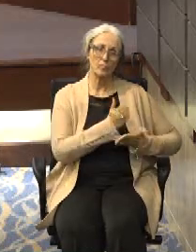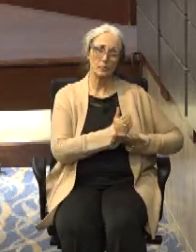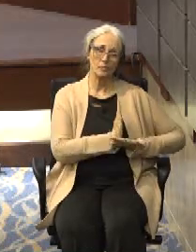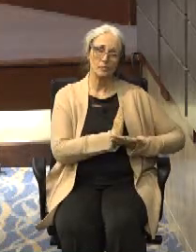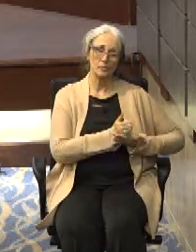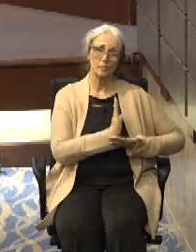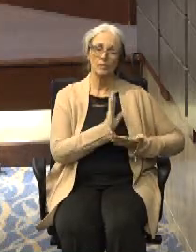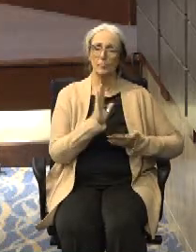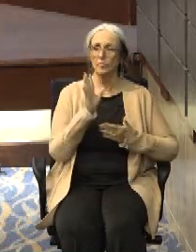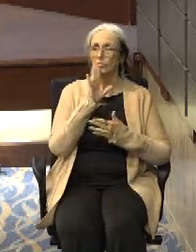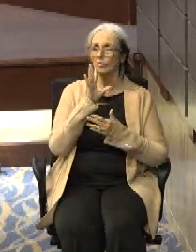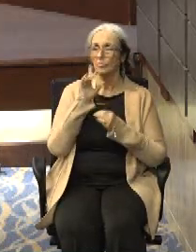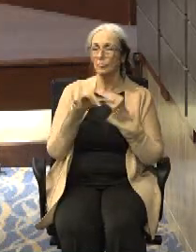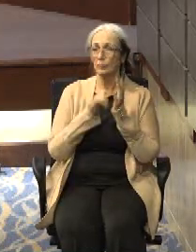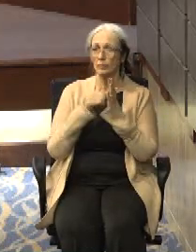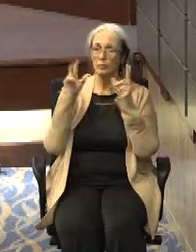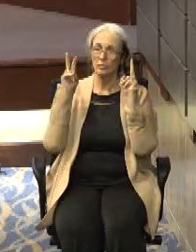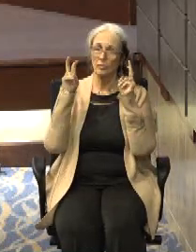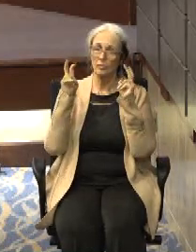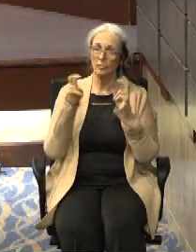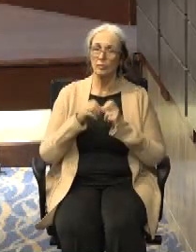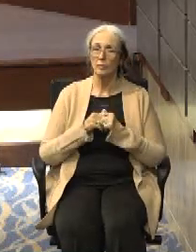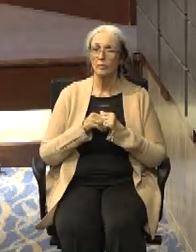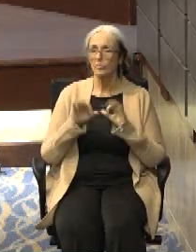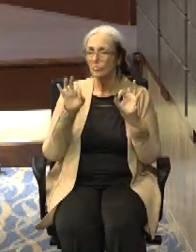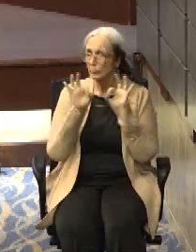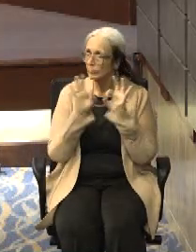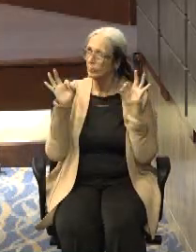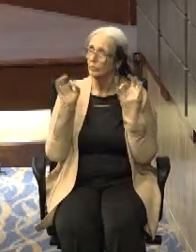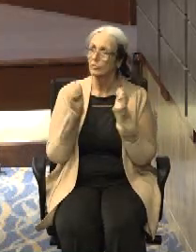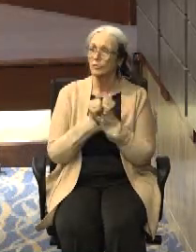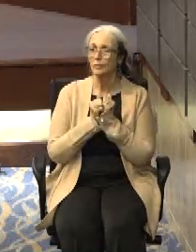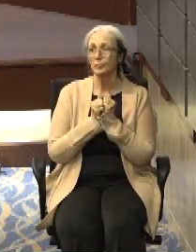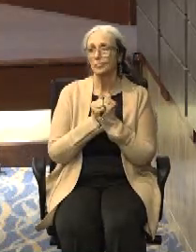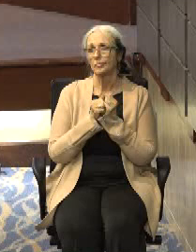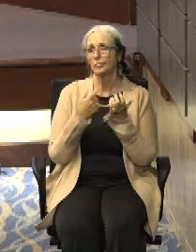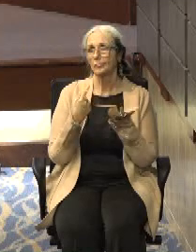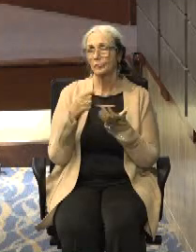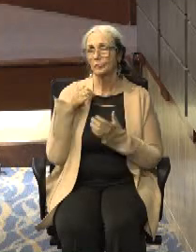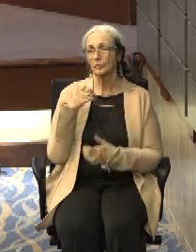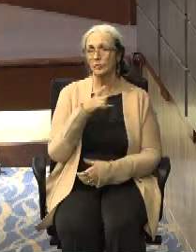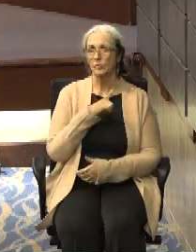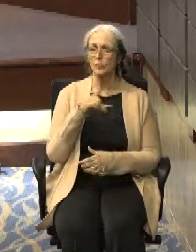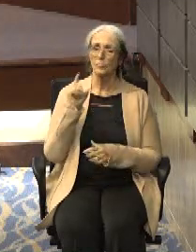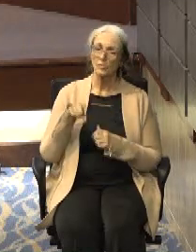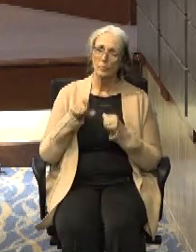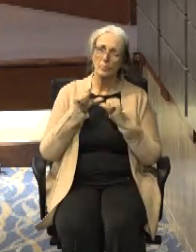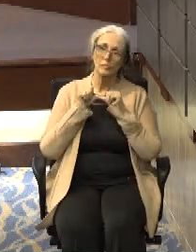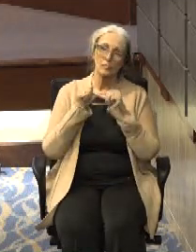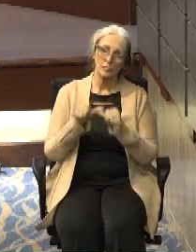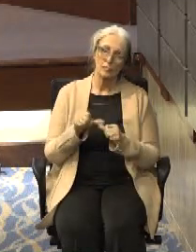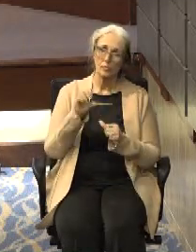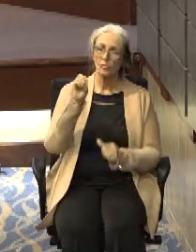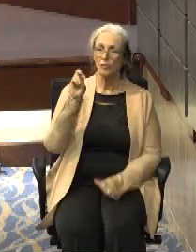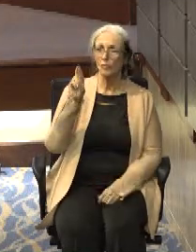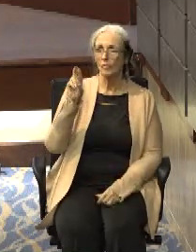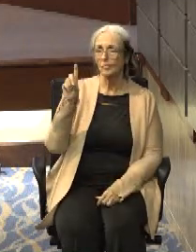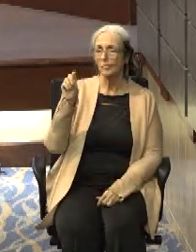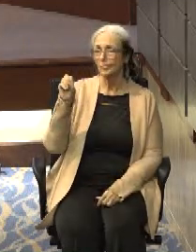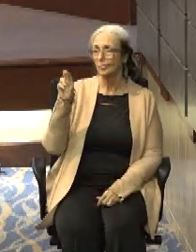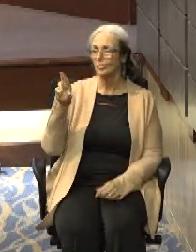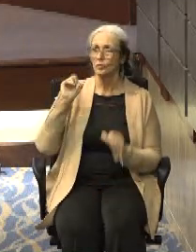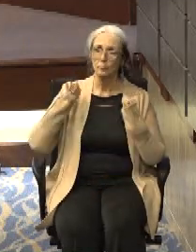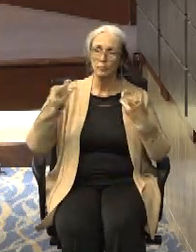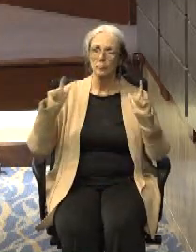speak on that item. While public discourse is very important to the council, we have to maintain order in meetings so that all persons